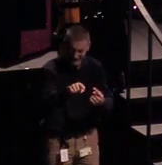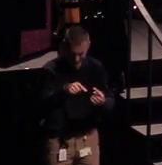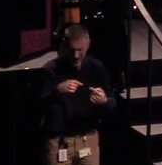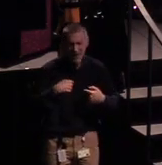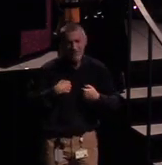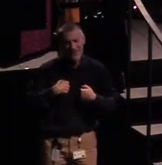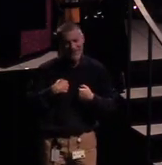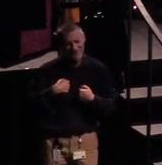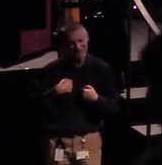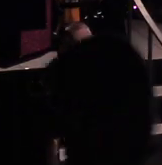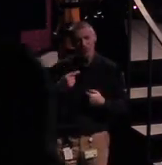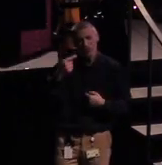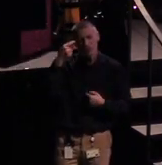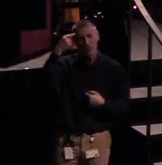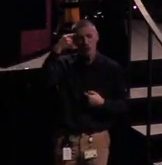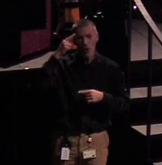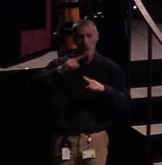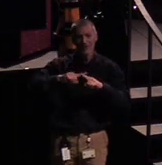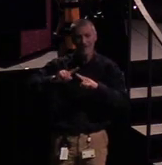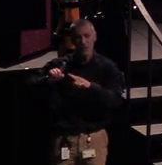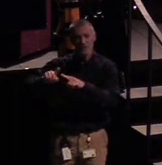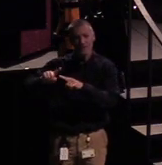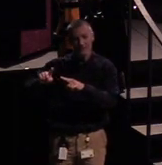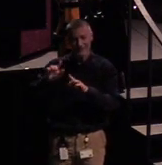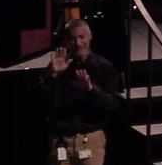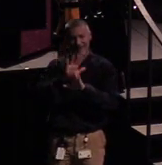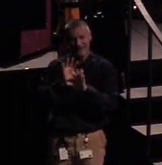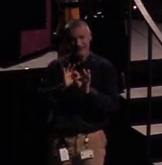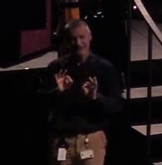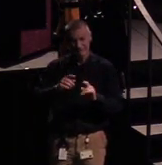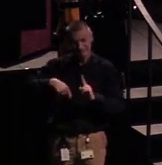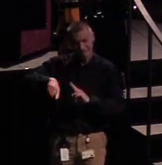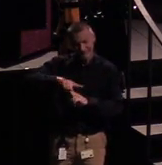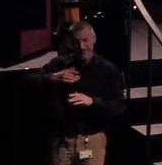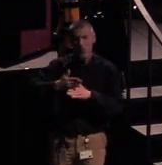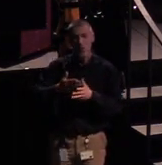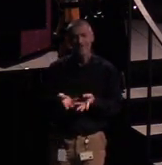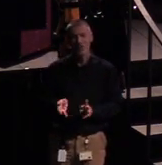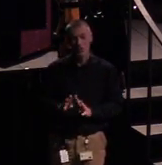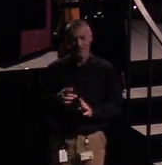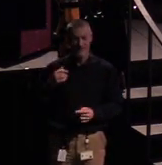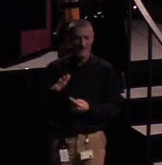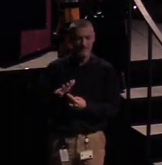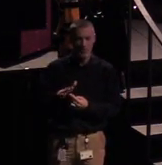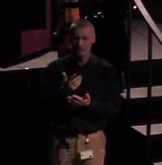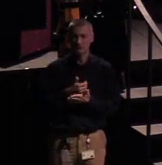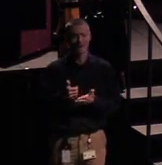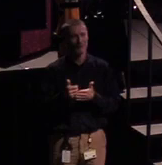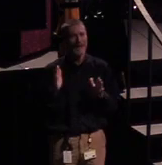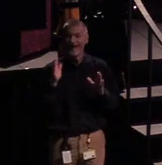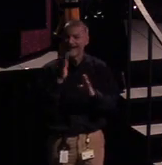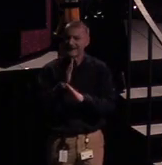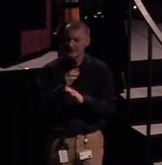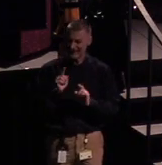disability within your neuro diversity and cultural workforce absolutely which is often a hidden thing